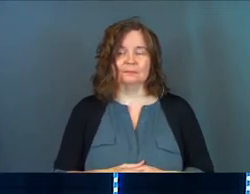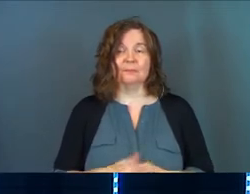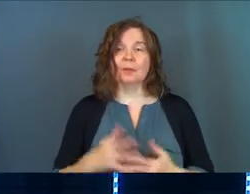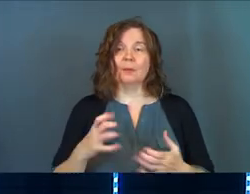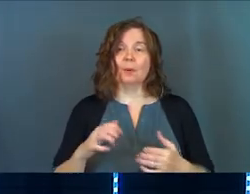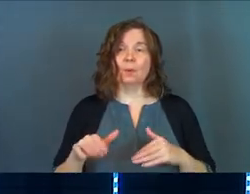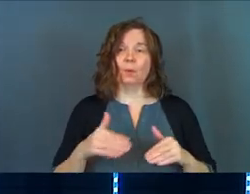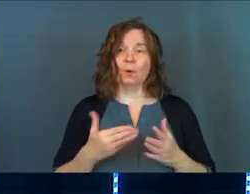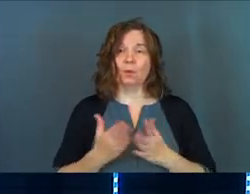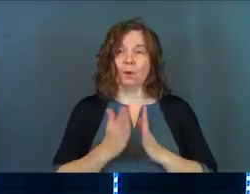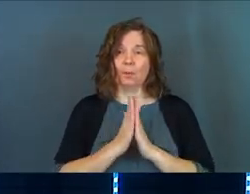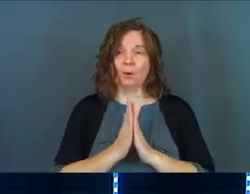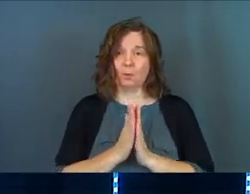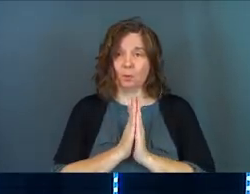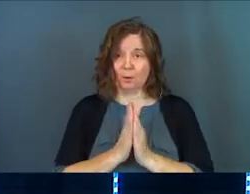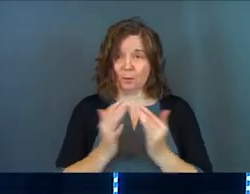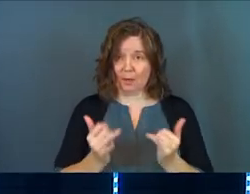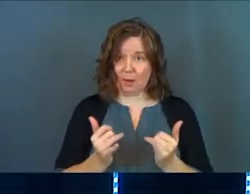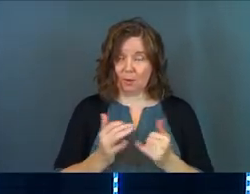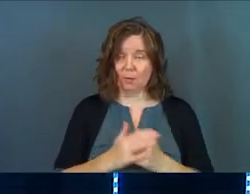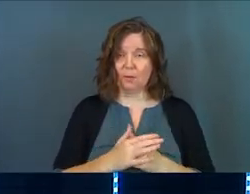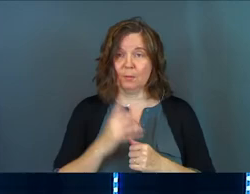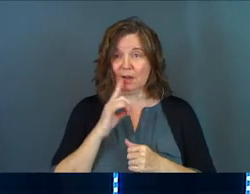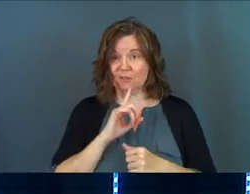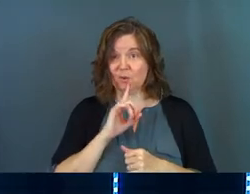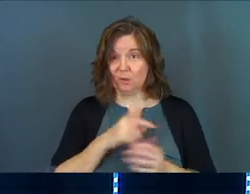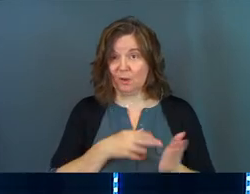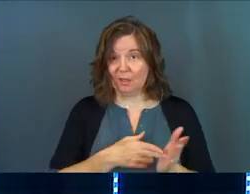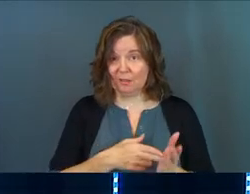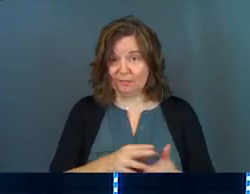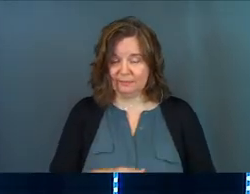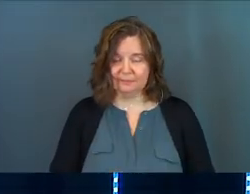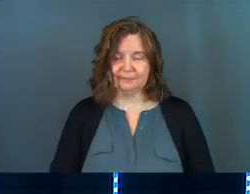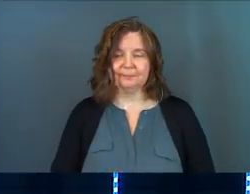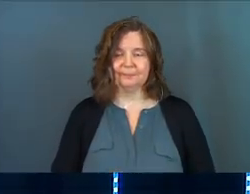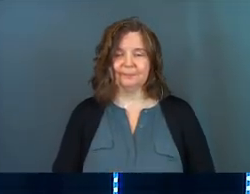But I want to walk you through a prayer. We're going to pray right now. We're going to pray for real.